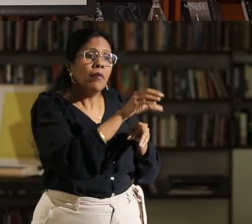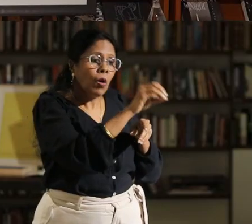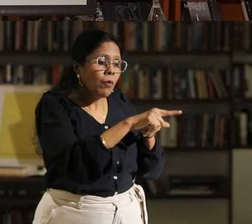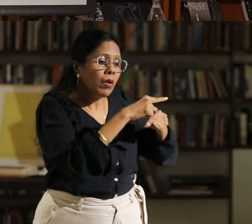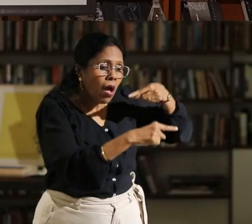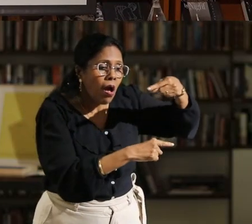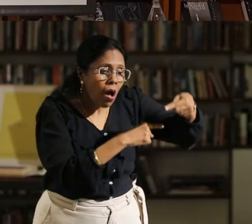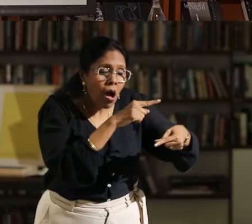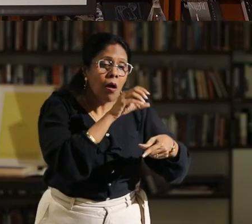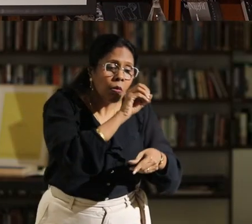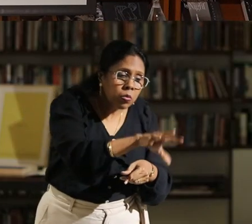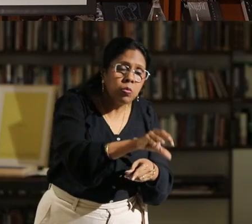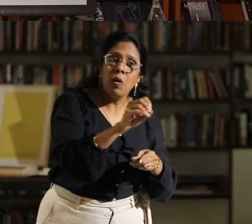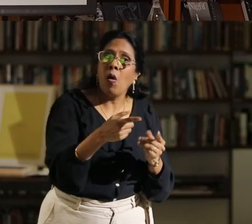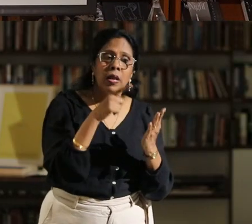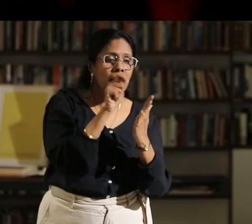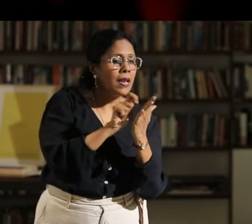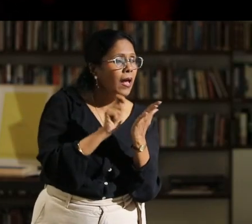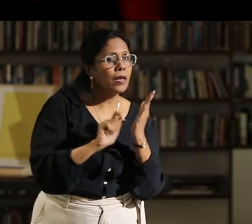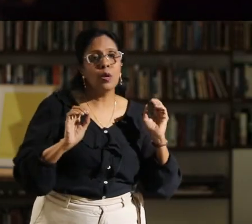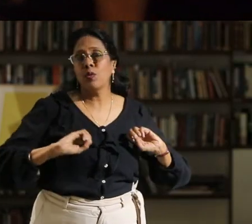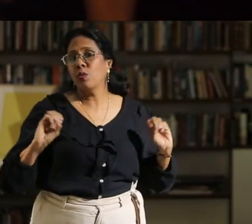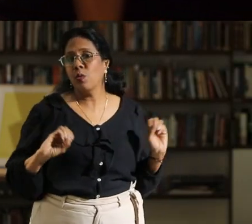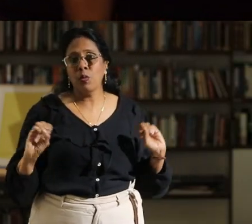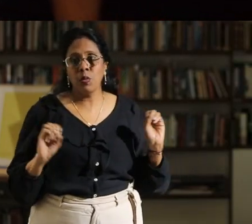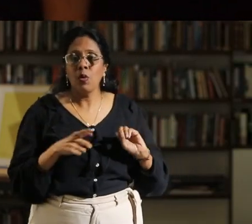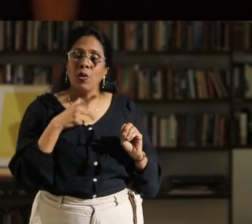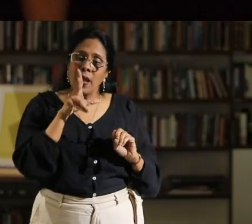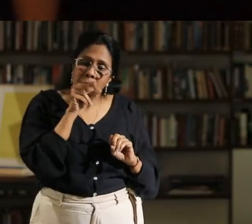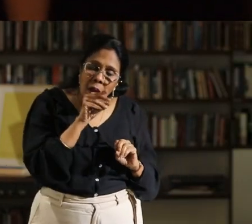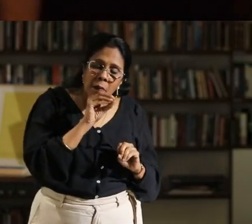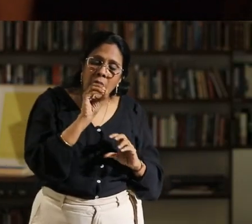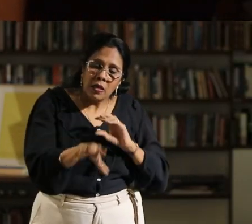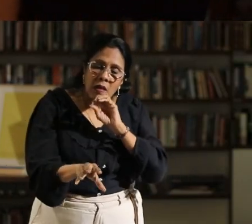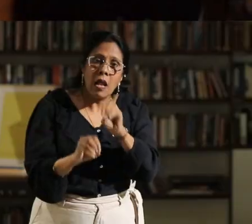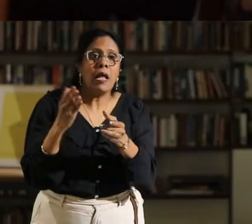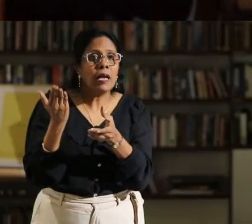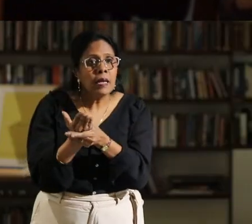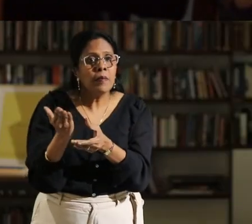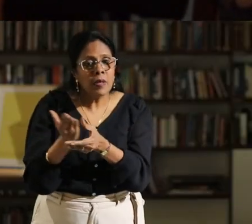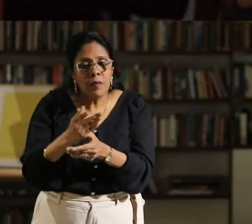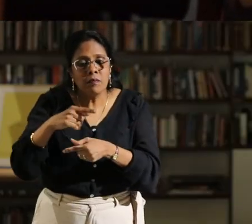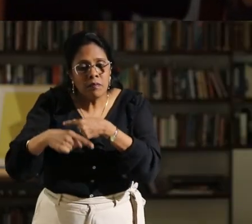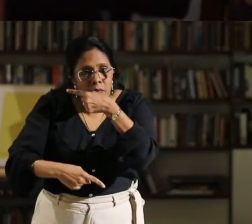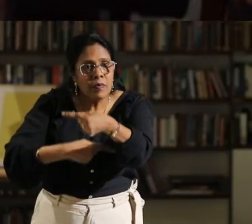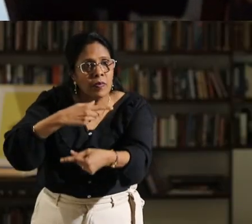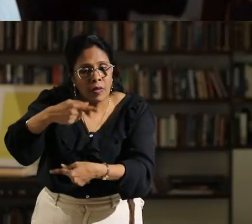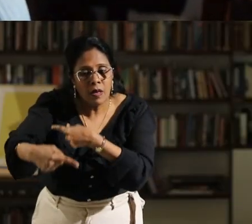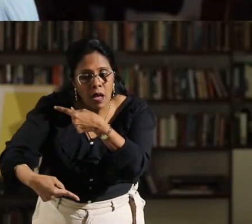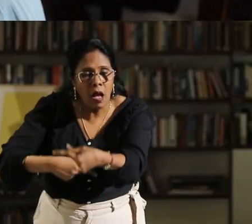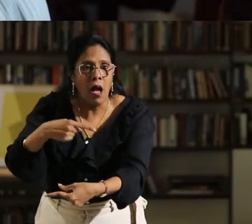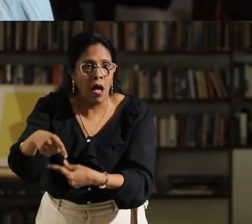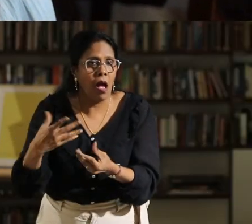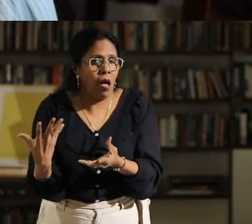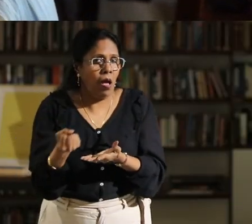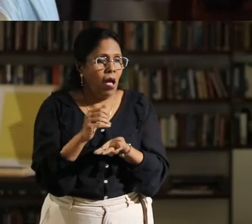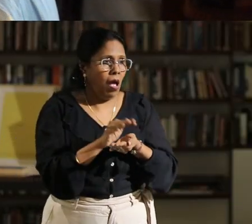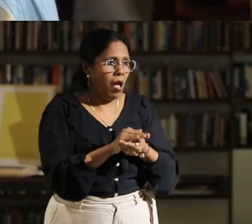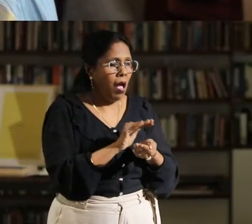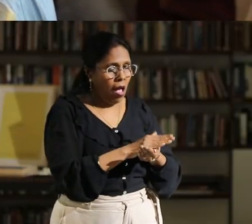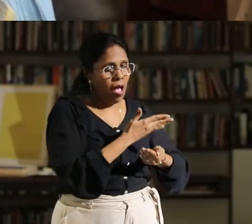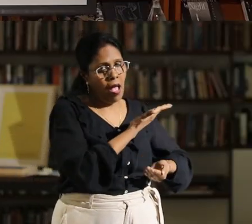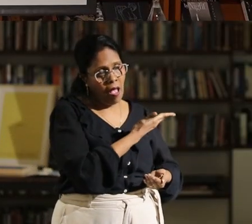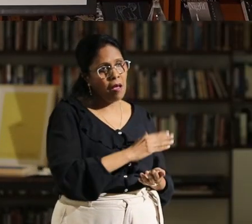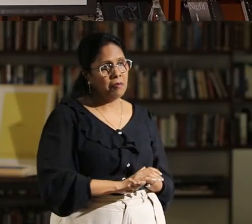do an English translation, but it never happened. So that's still an open exercise.